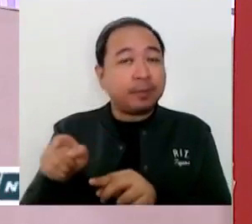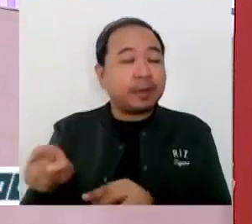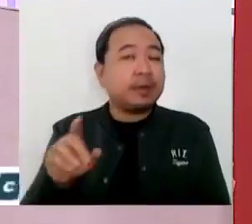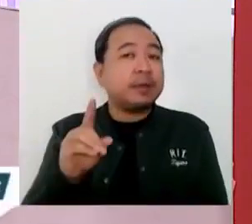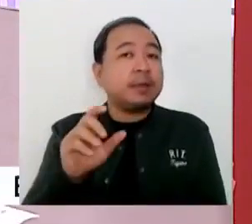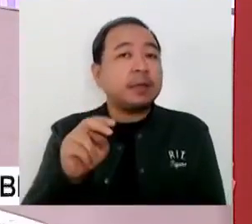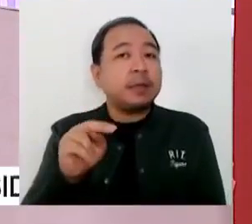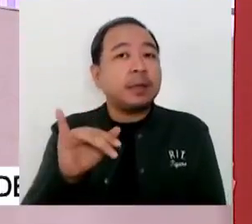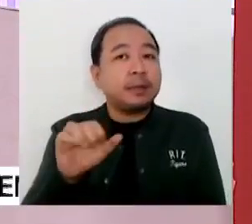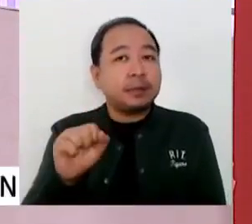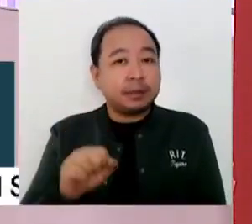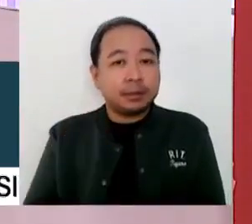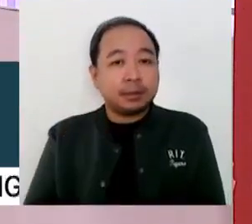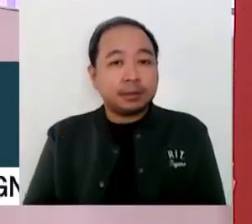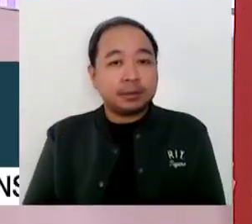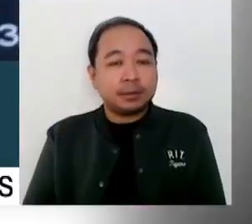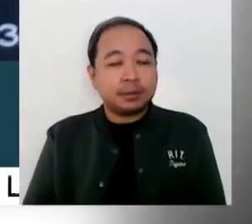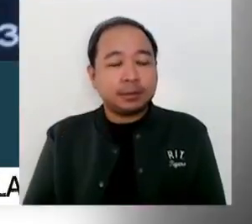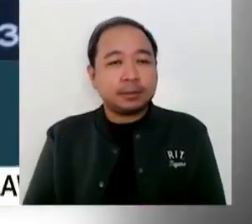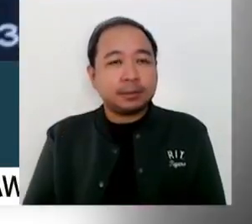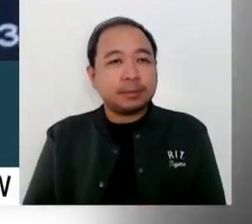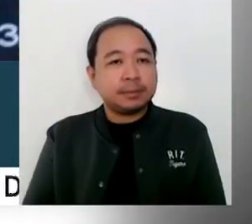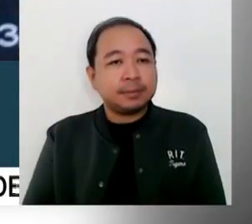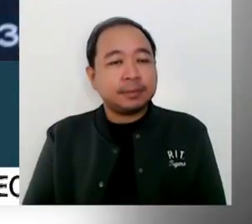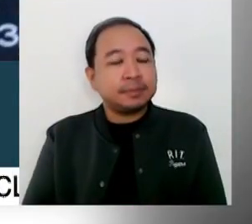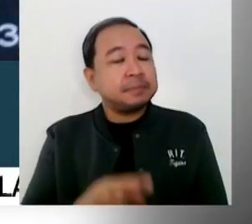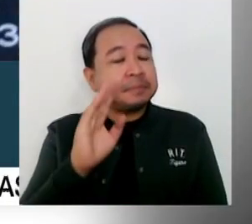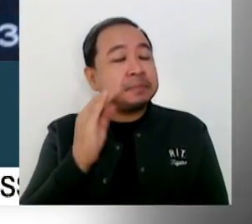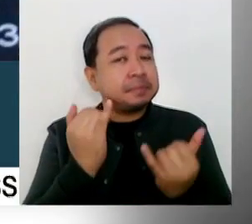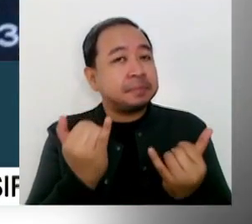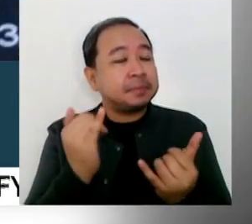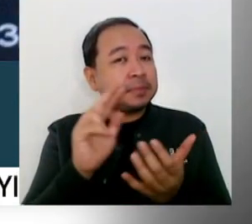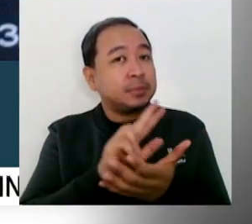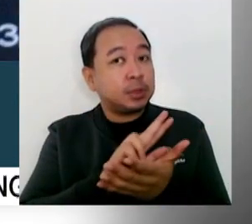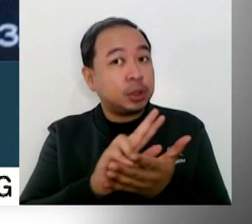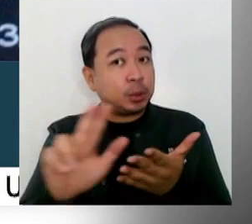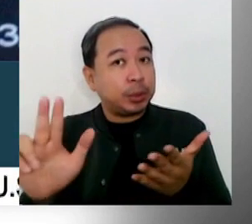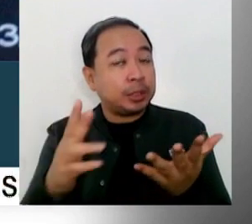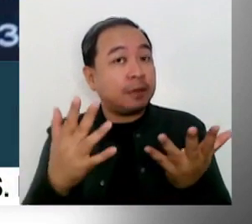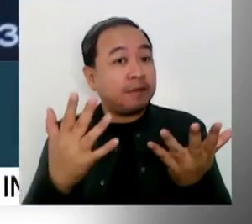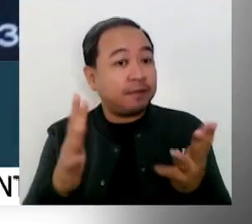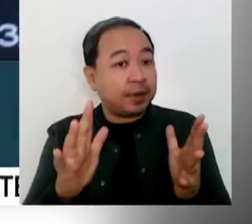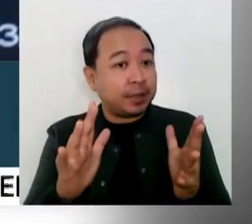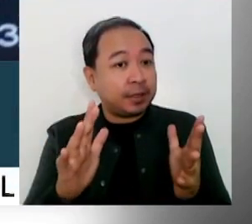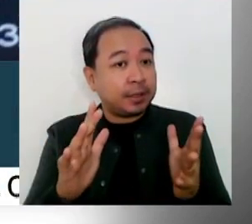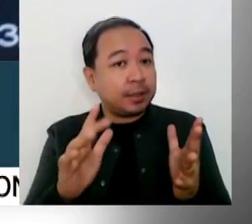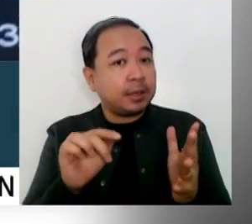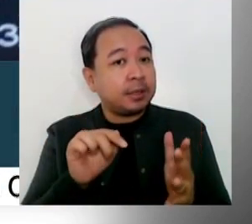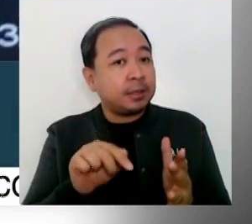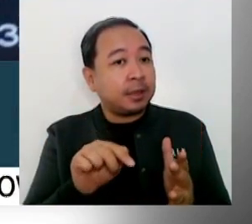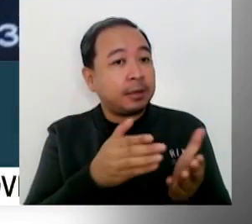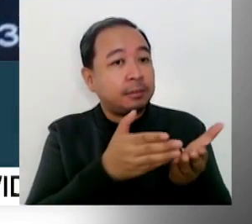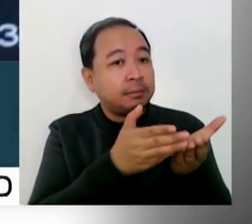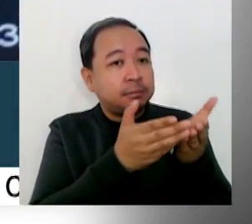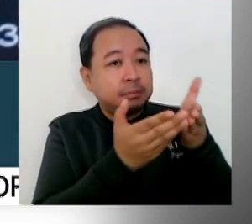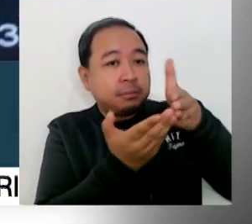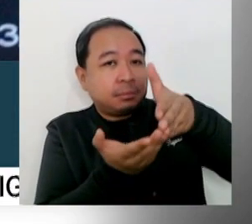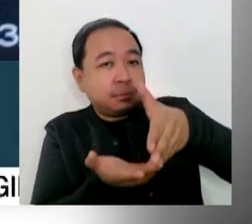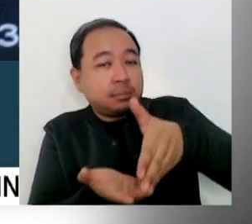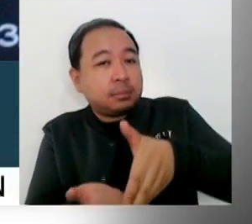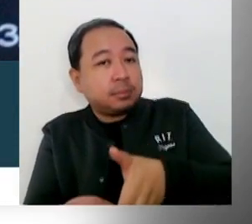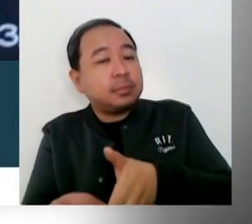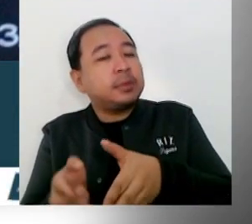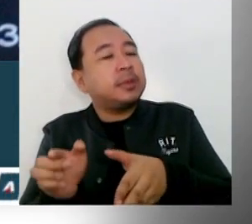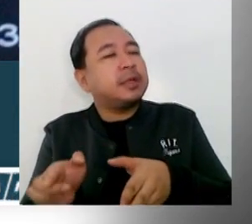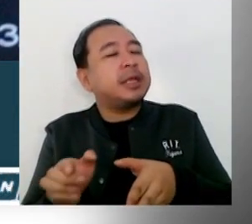us? Hi, Carmina. 3 weeks after the sink of the empty press that caused an oil spill in Oriental